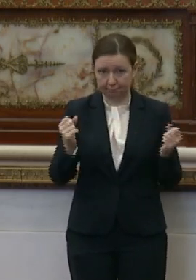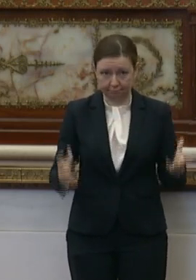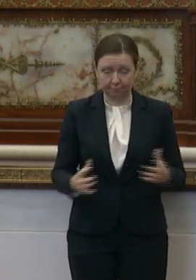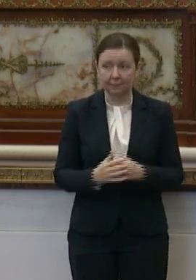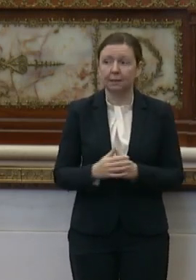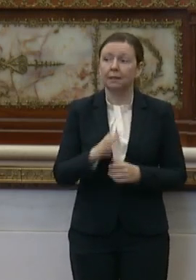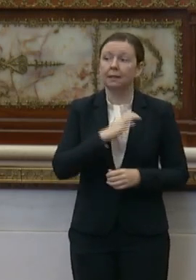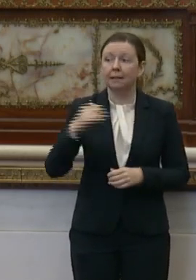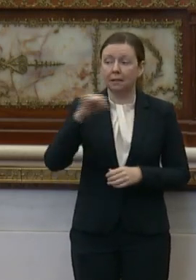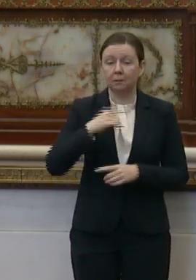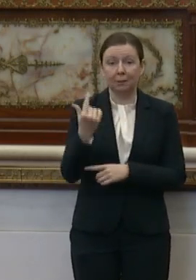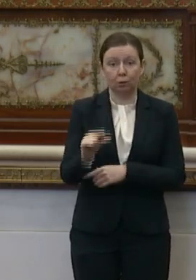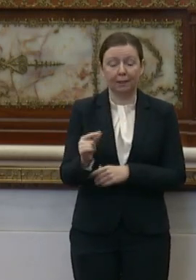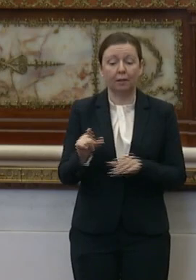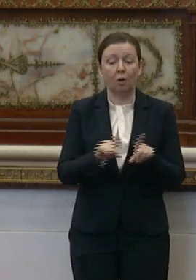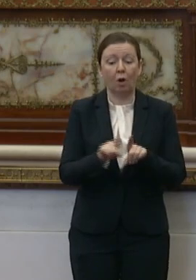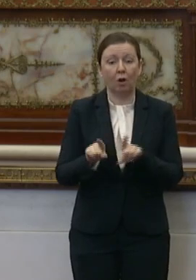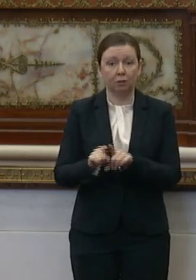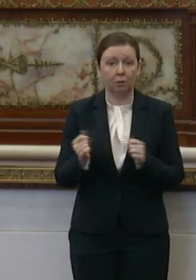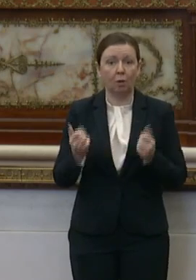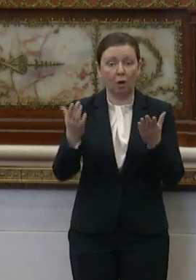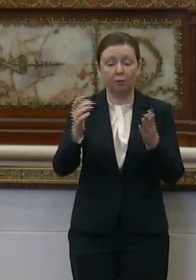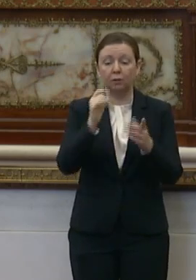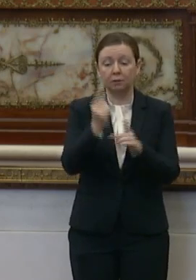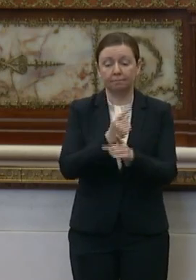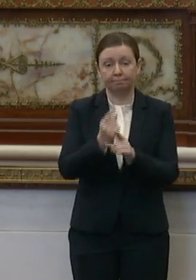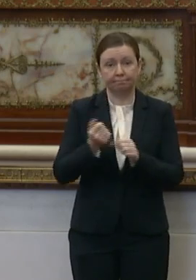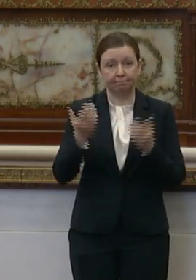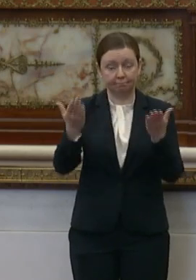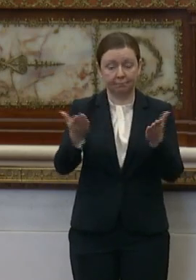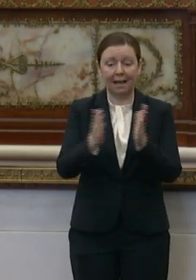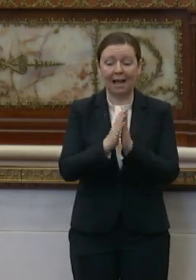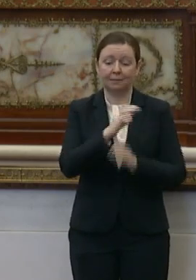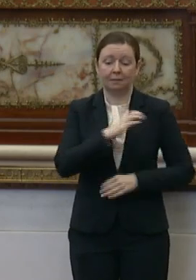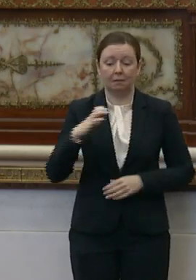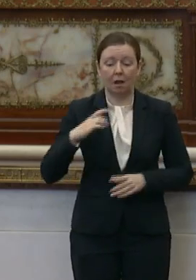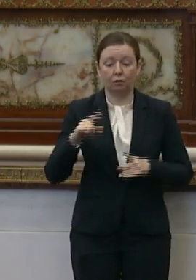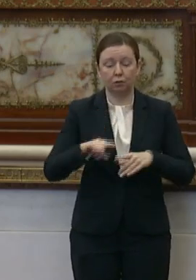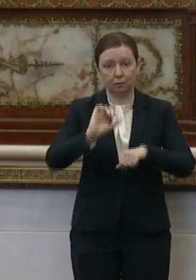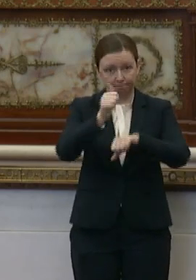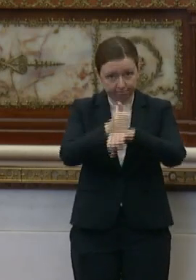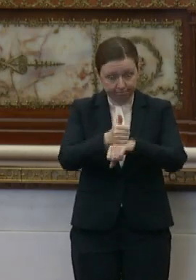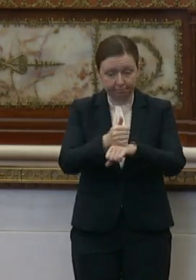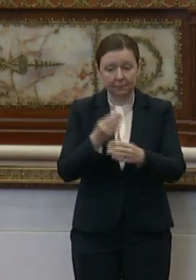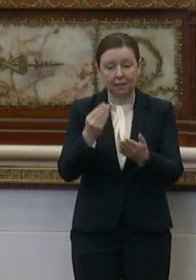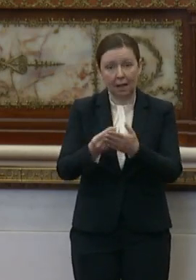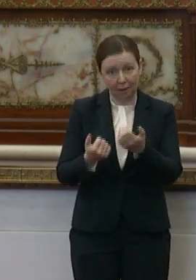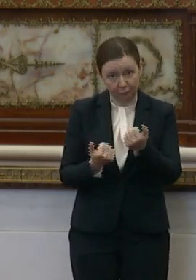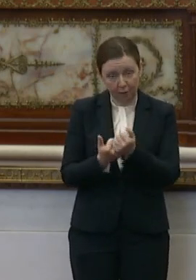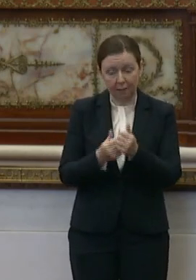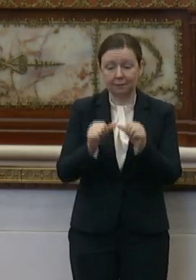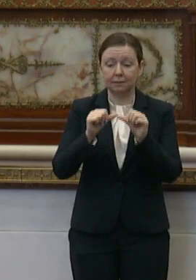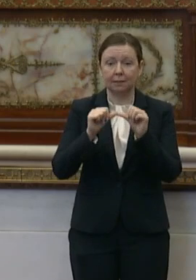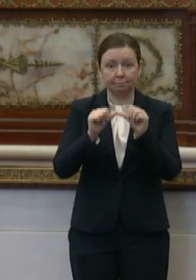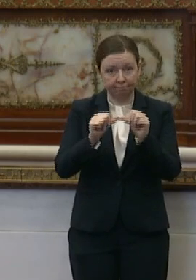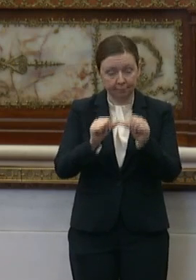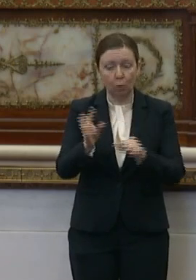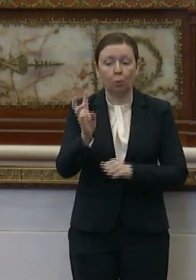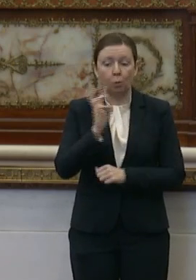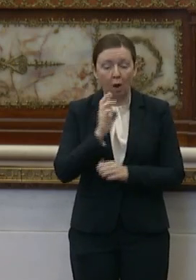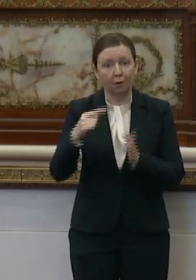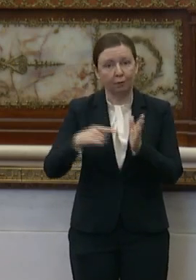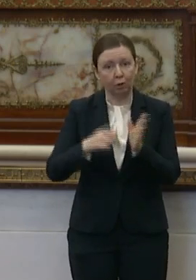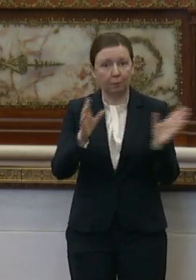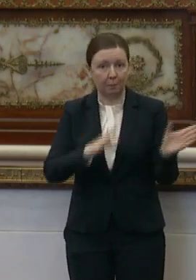Councilman Green also offers a non-privileged resolution calling upon the Congress to enact and fund a national sustainable water affordability